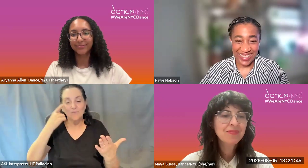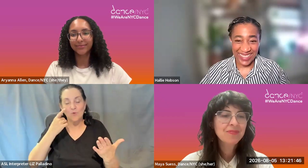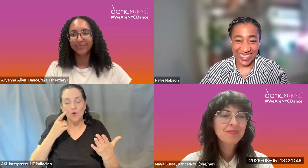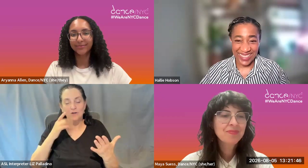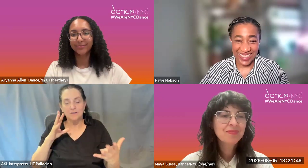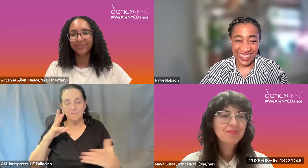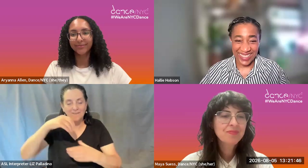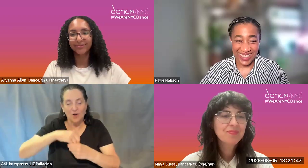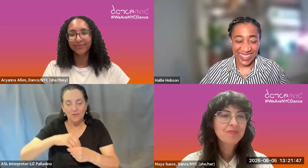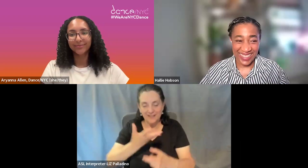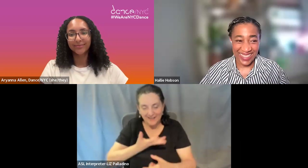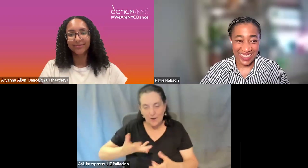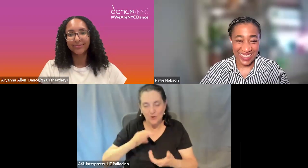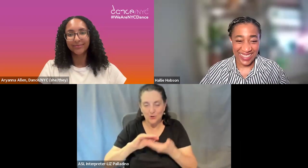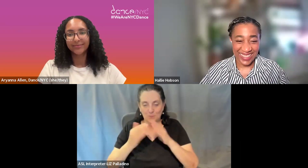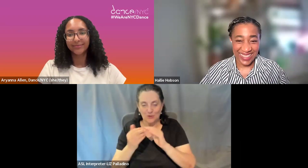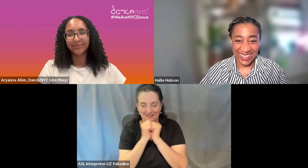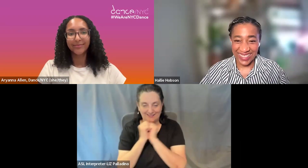us.